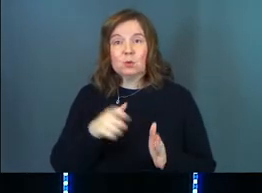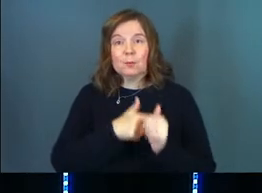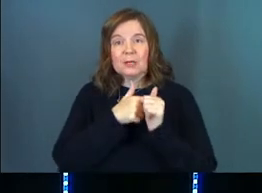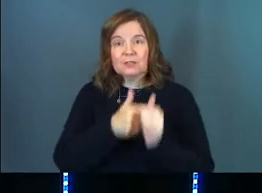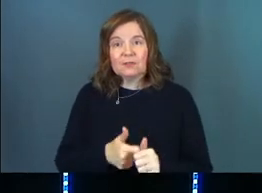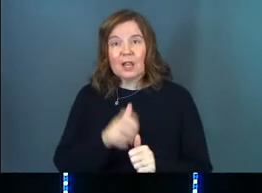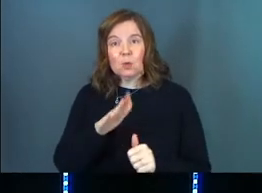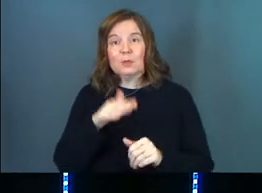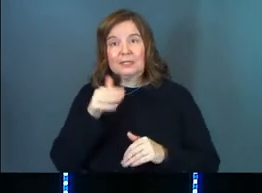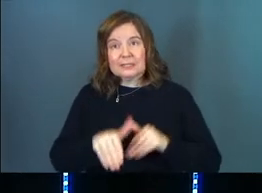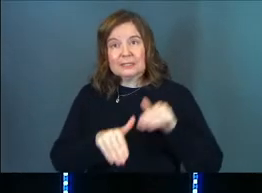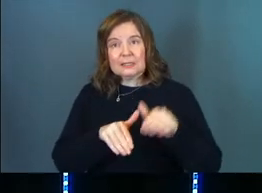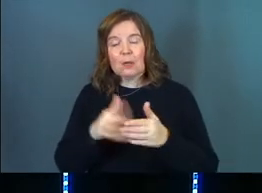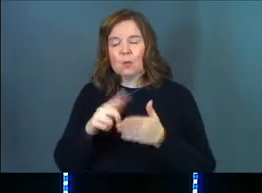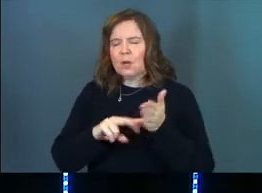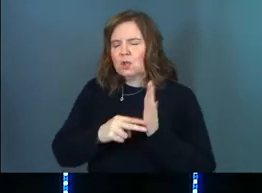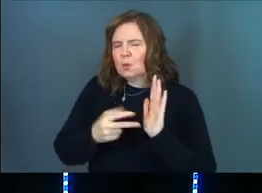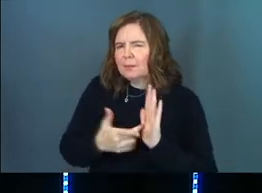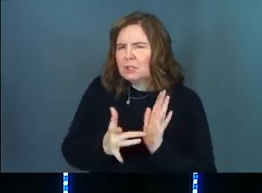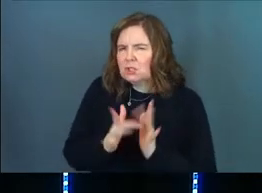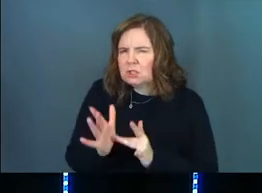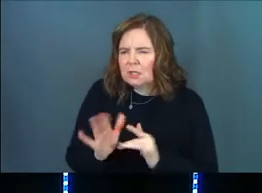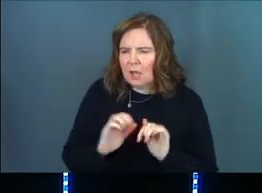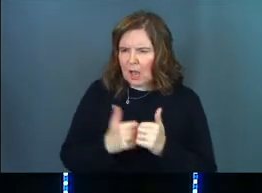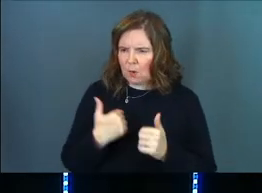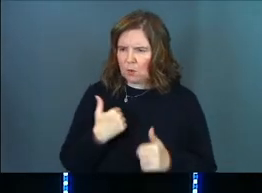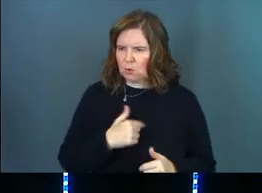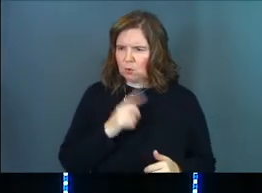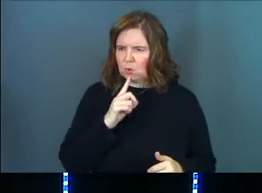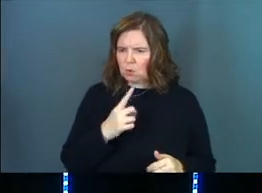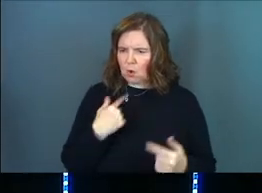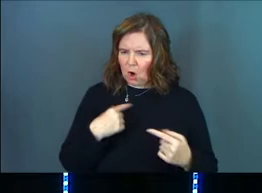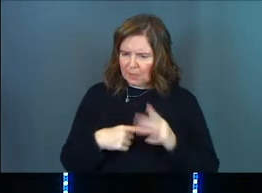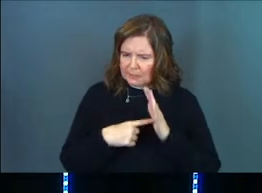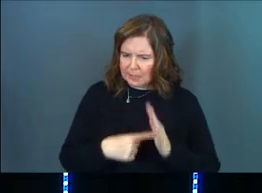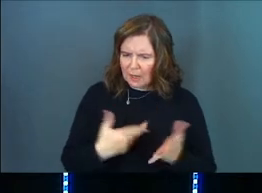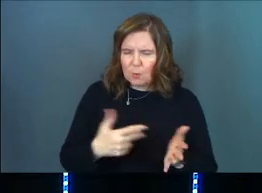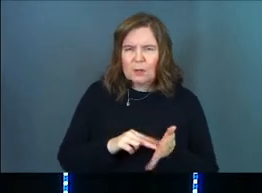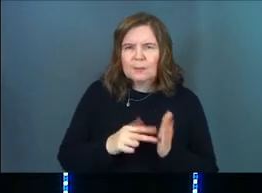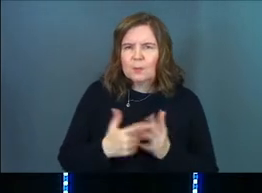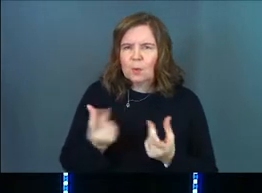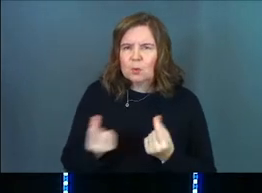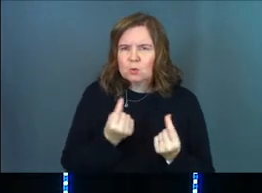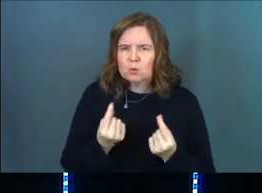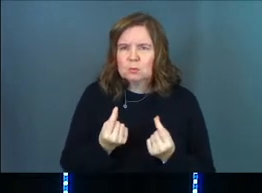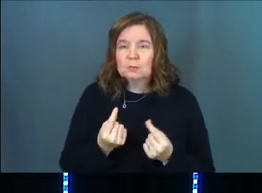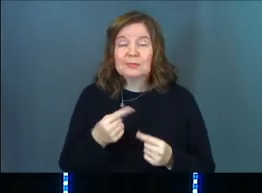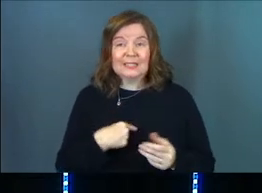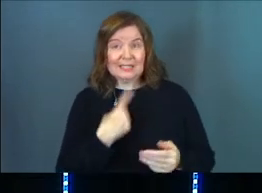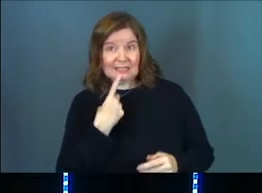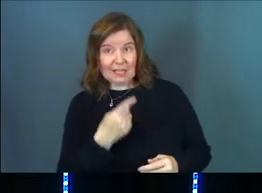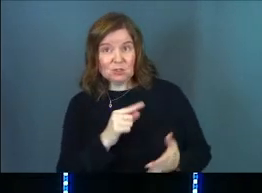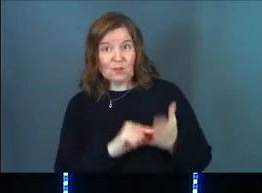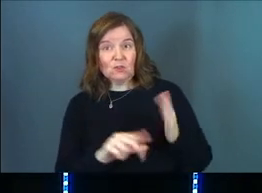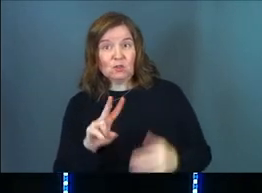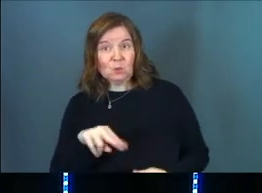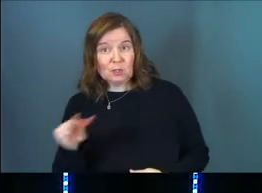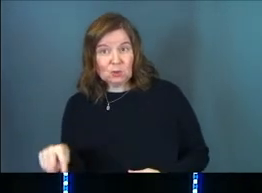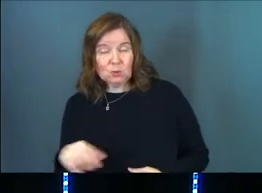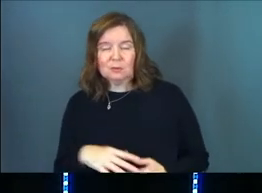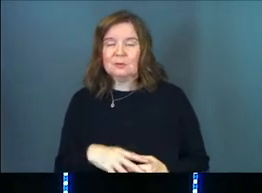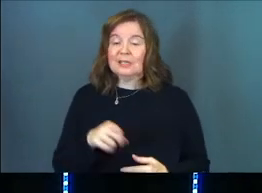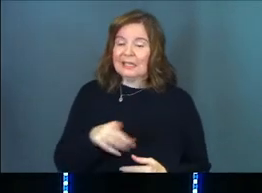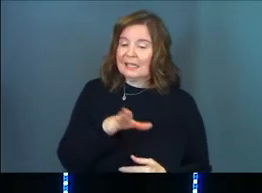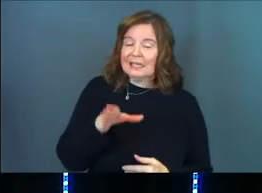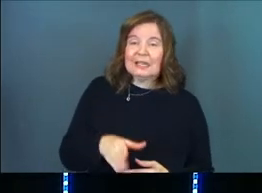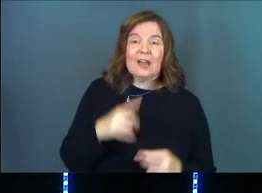you must follow in his steps. What do you mean, Jesus? How are you our example? What steps are we supposed to follow? He tells you, verse 22,